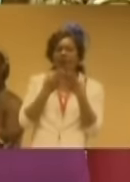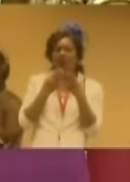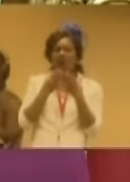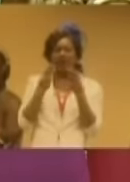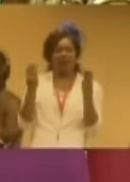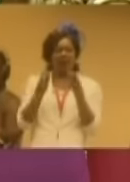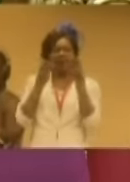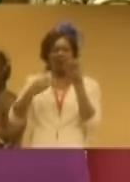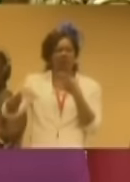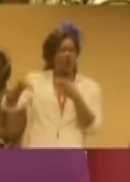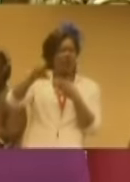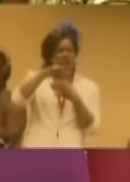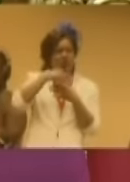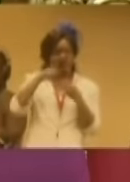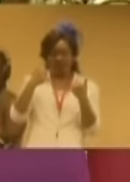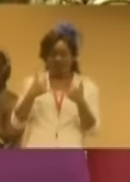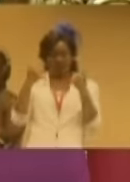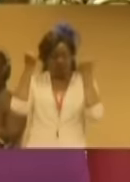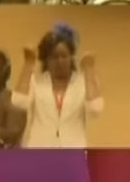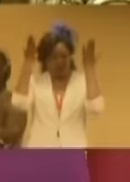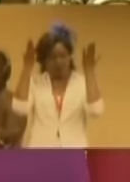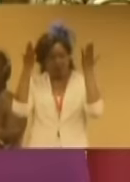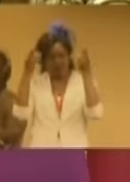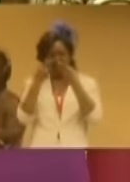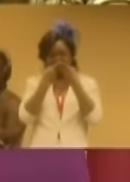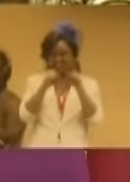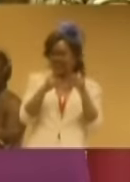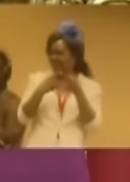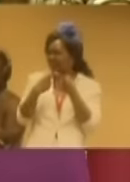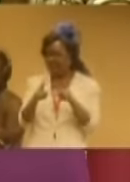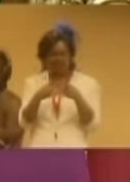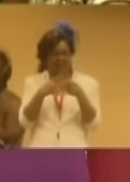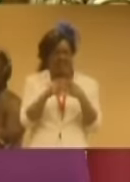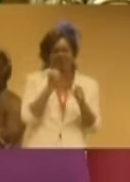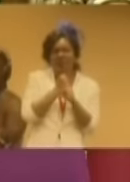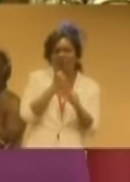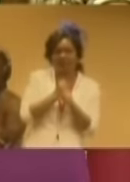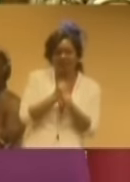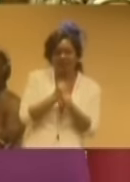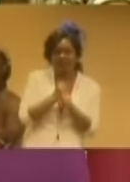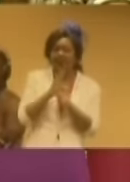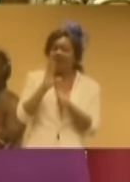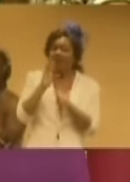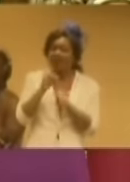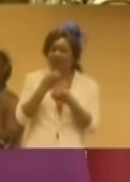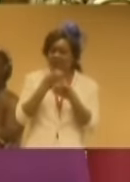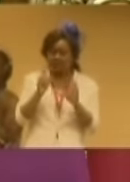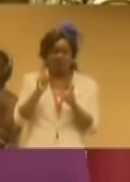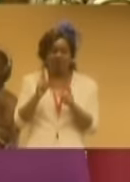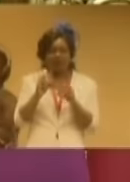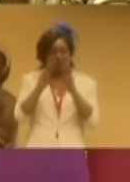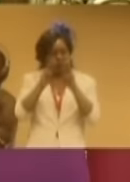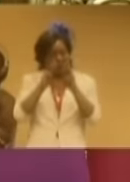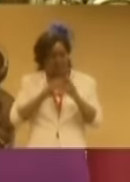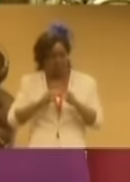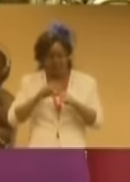from all sectors of society for the peace and stability that this country continues